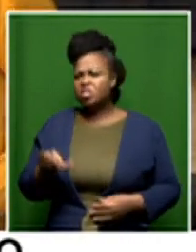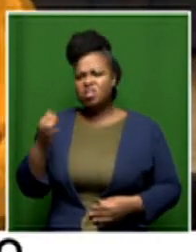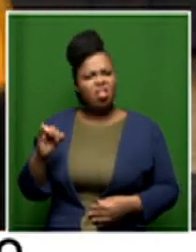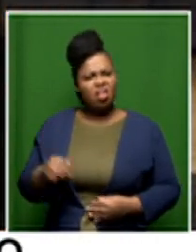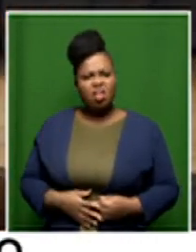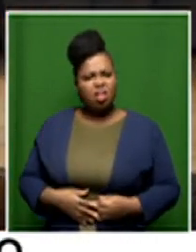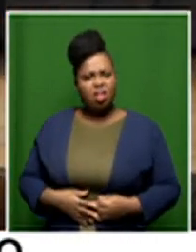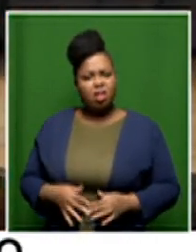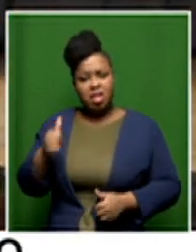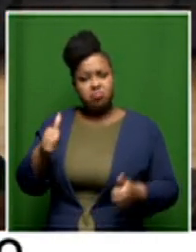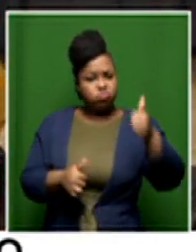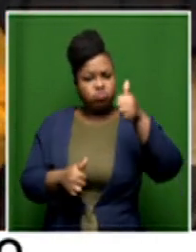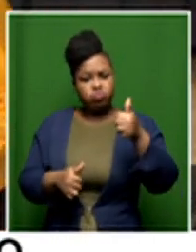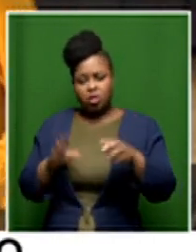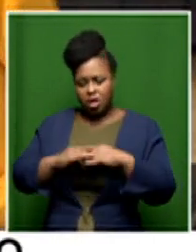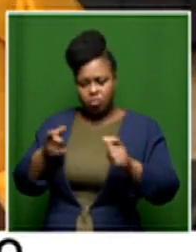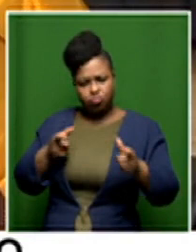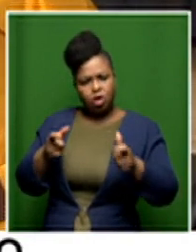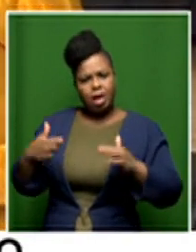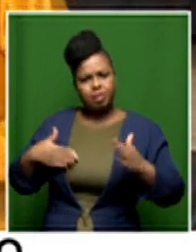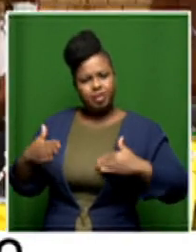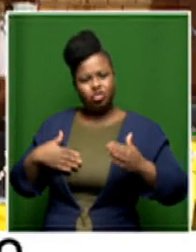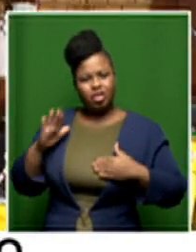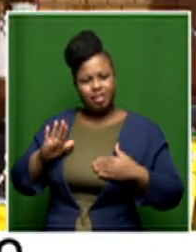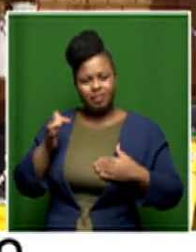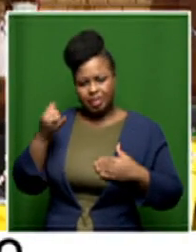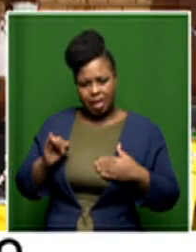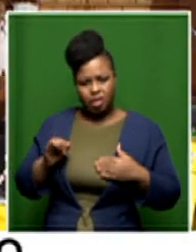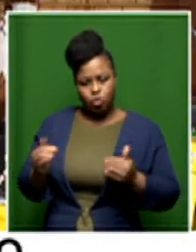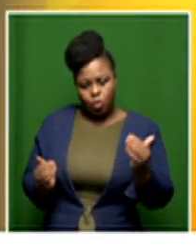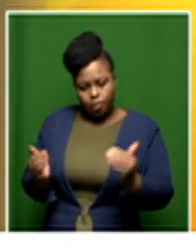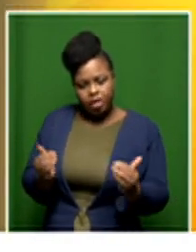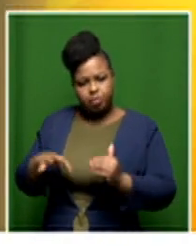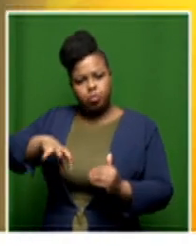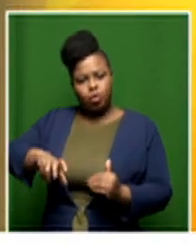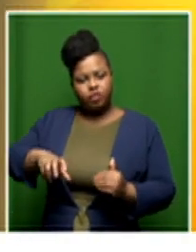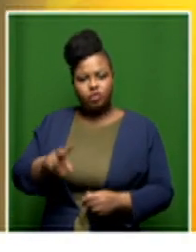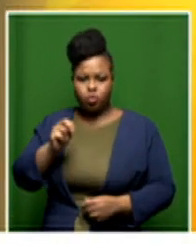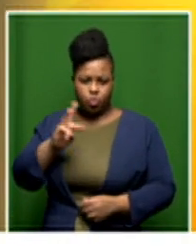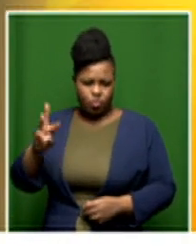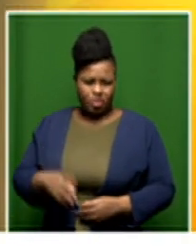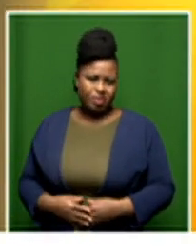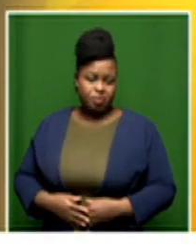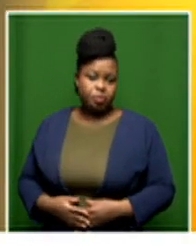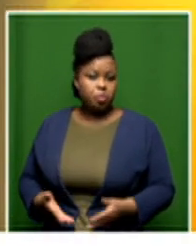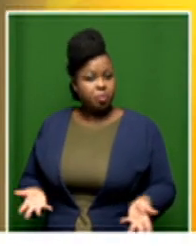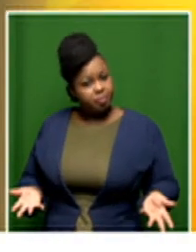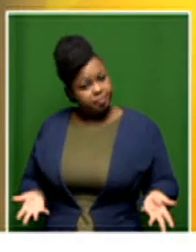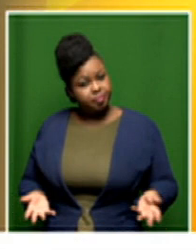at the helm of the administrative component of managing this province. So it